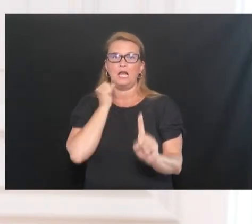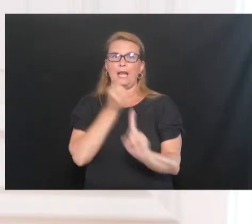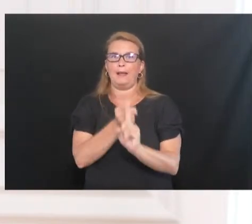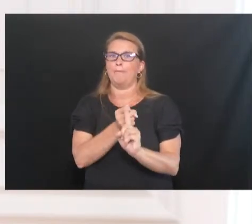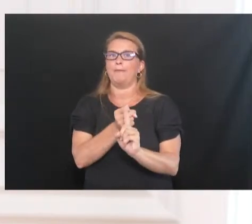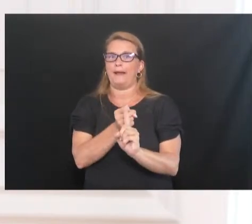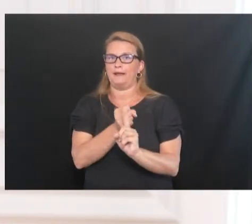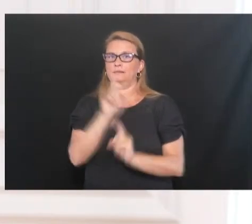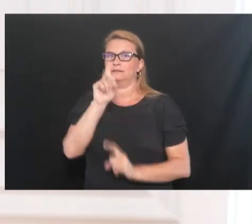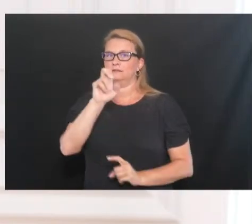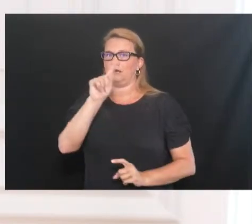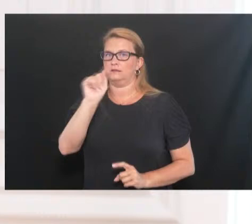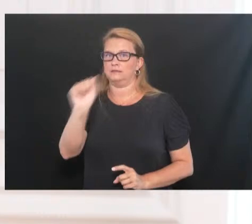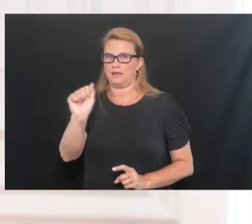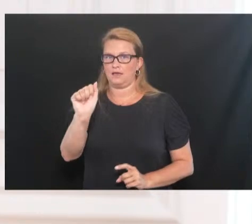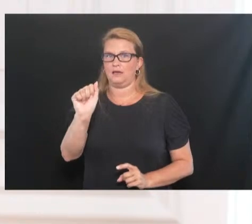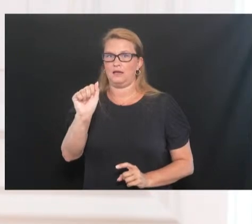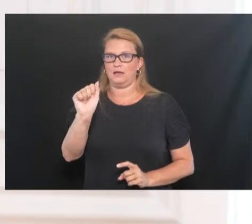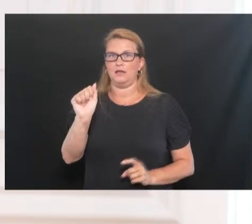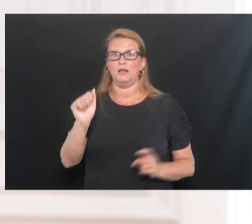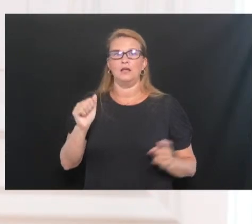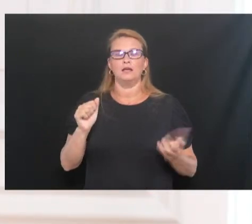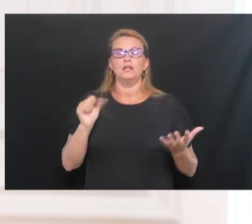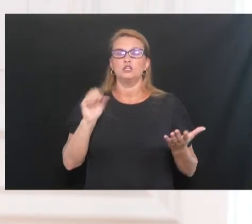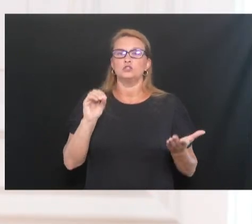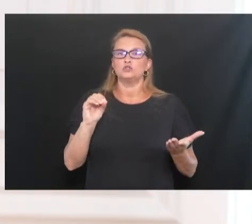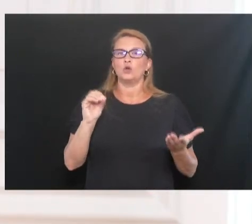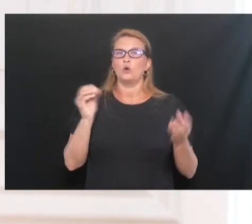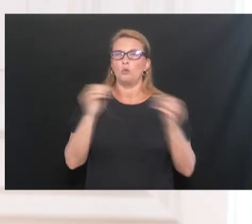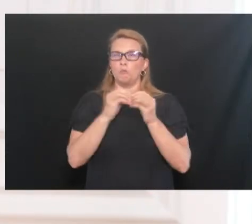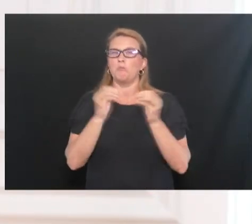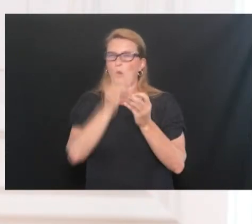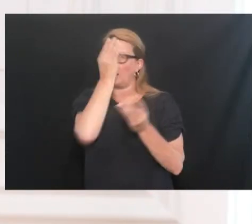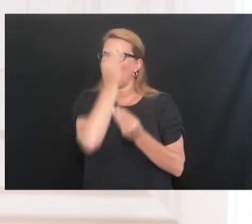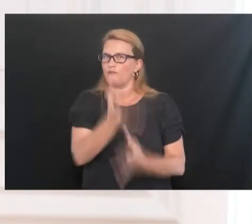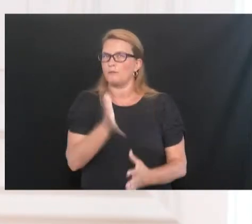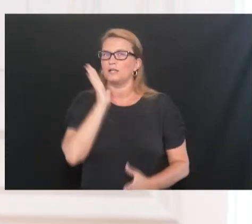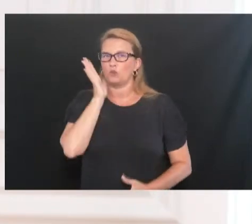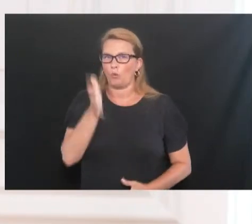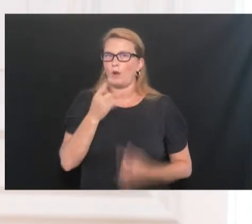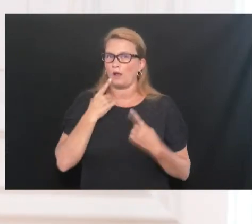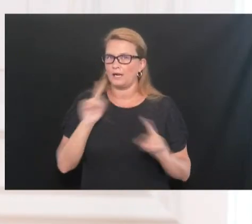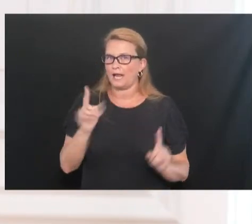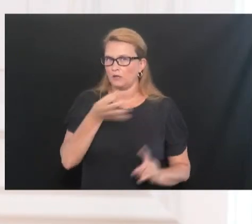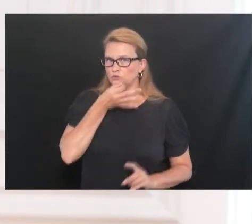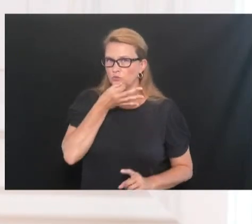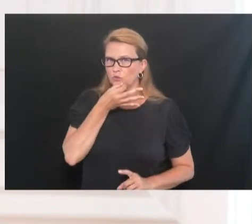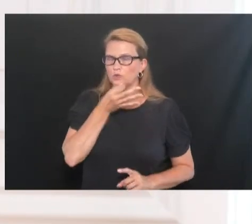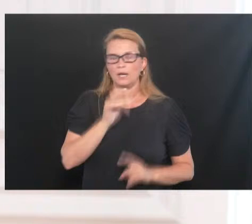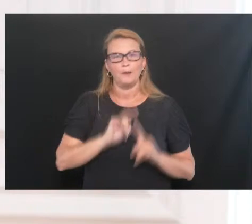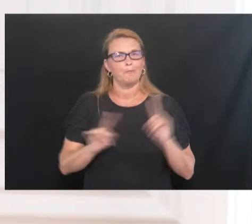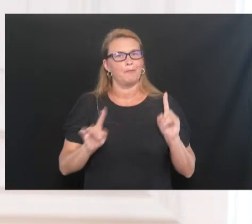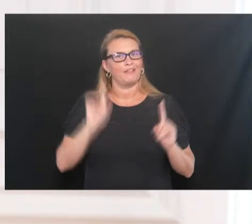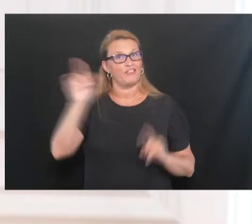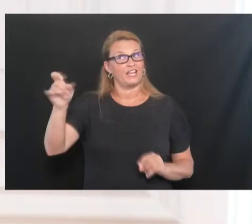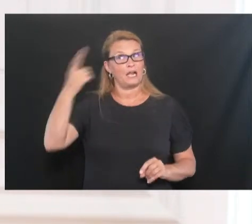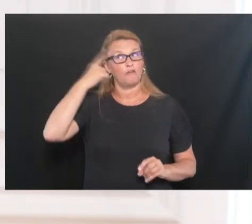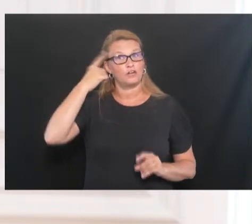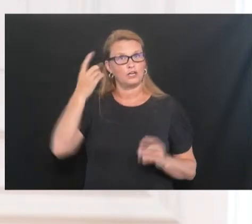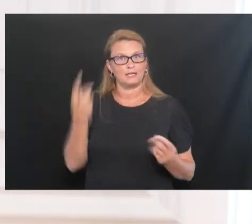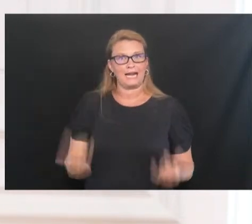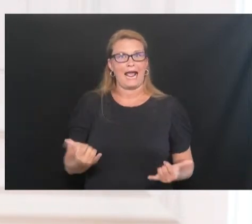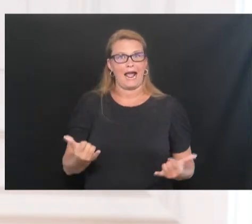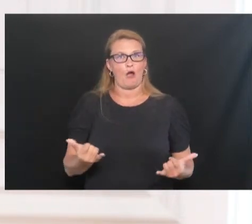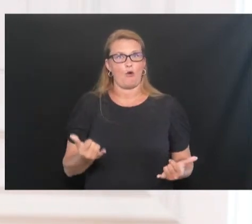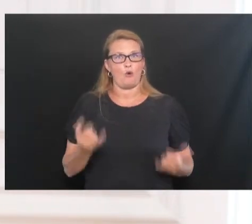Delta variant as part of what we're looking at. So more details to follow, but the fact that the governor has directed us to